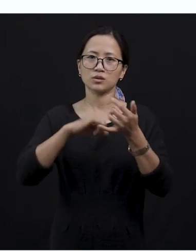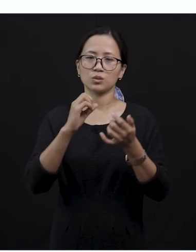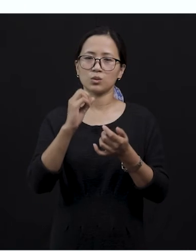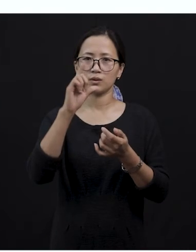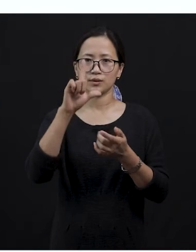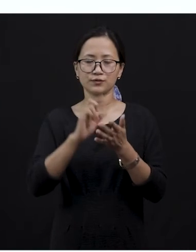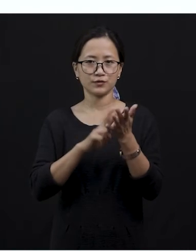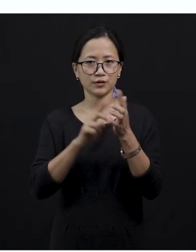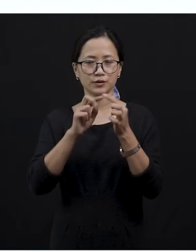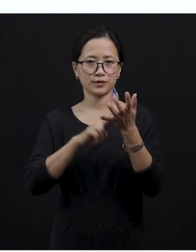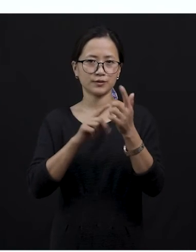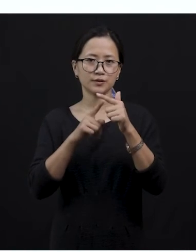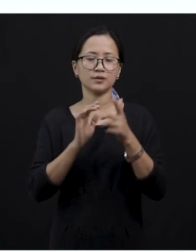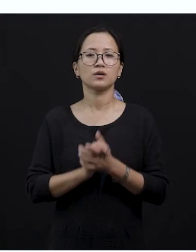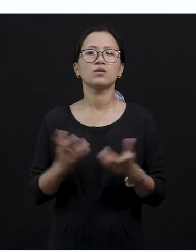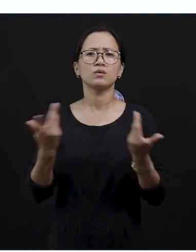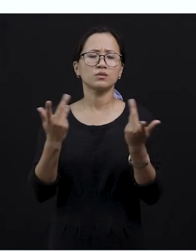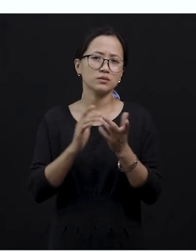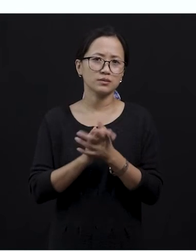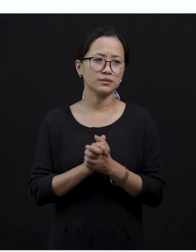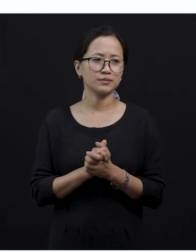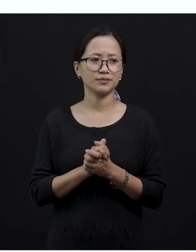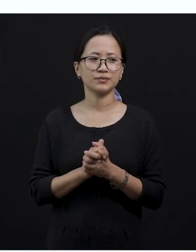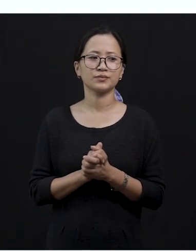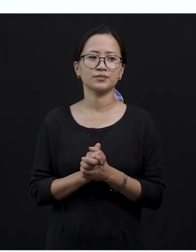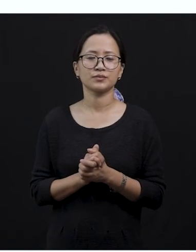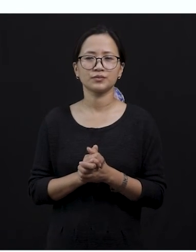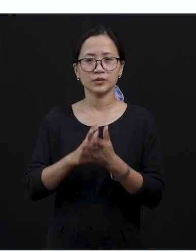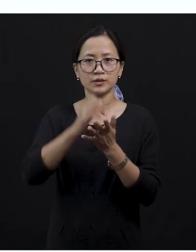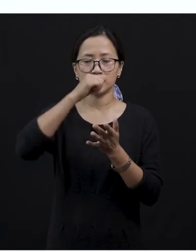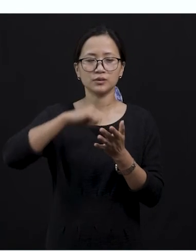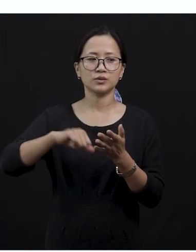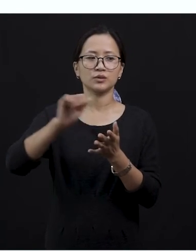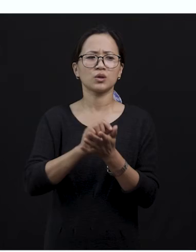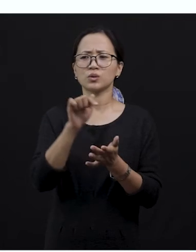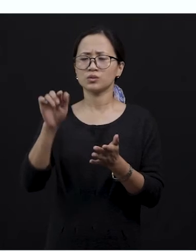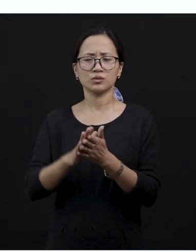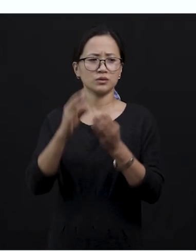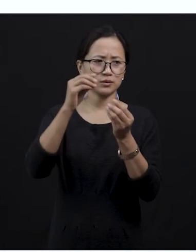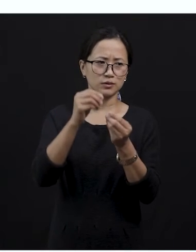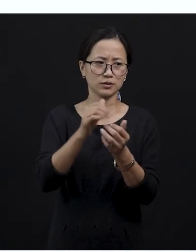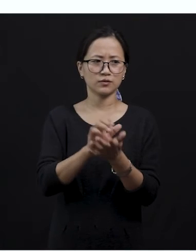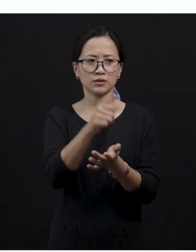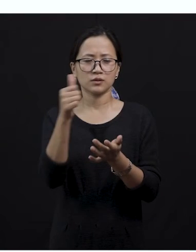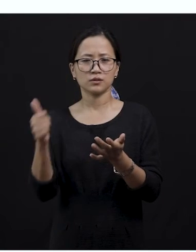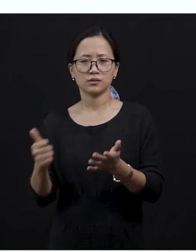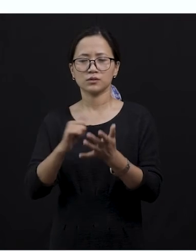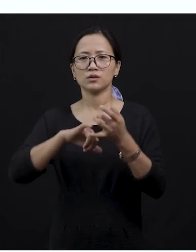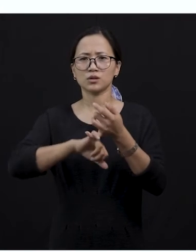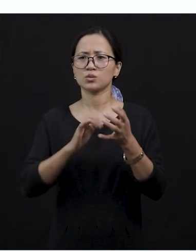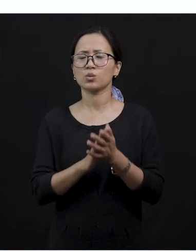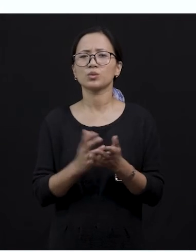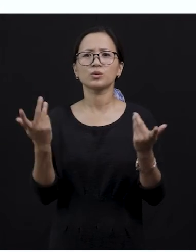solvent. What is a solvent, children? The liquid which dissolves another substance, whether it